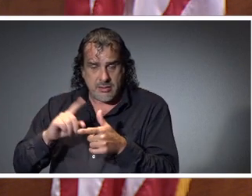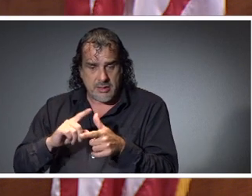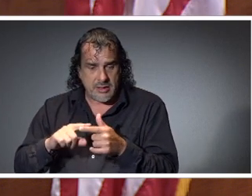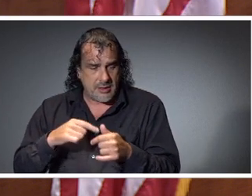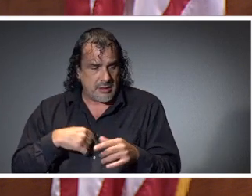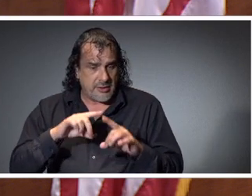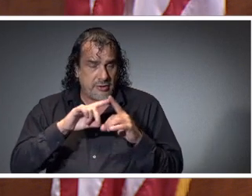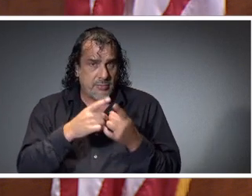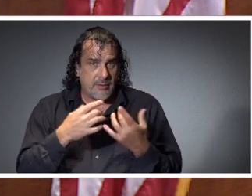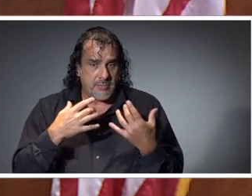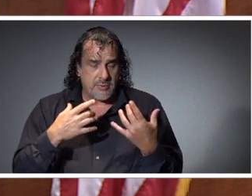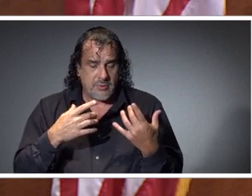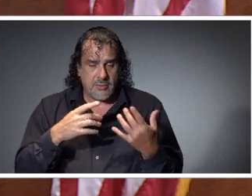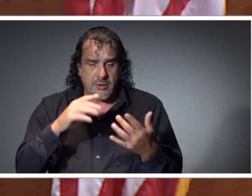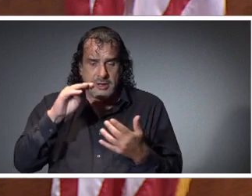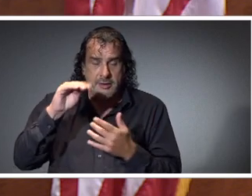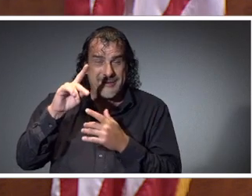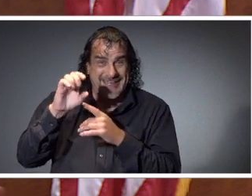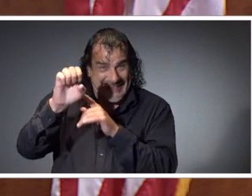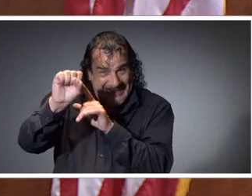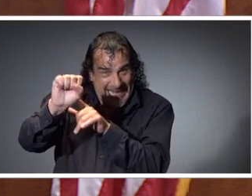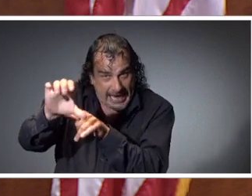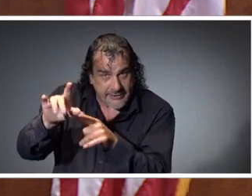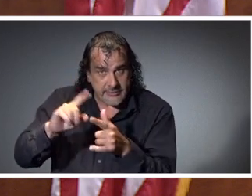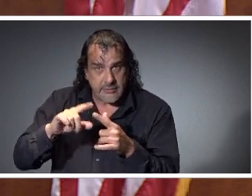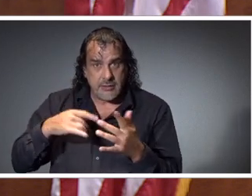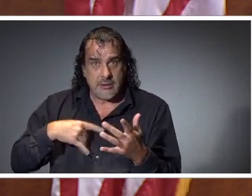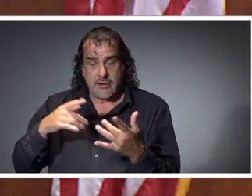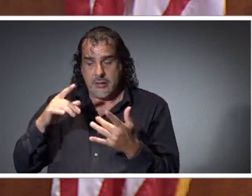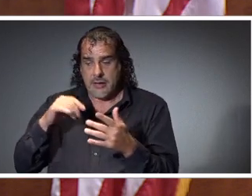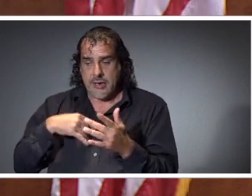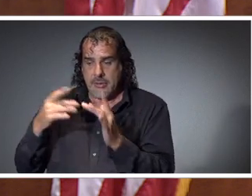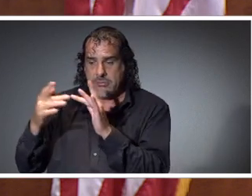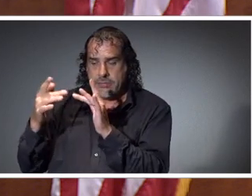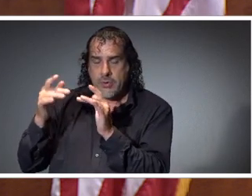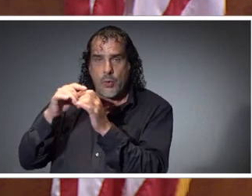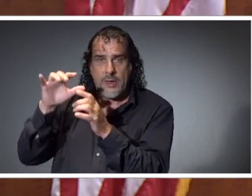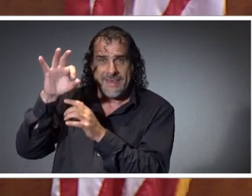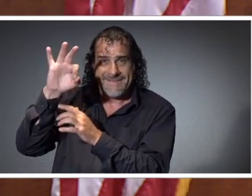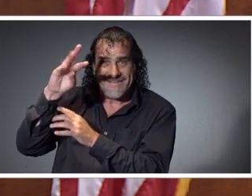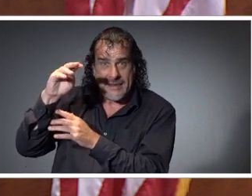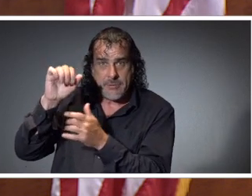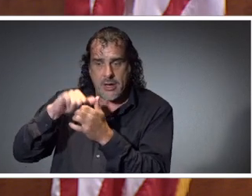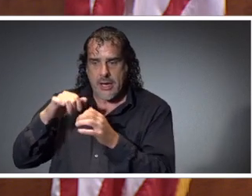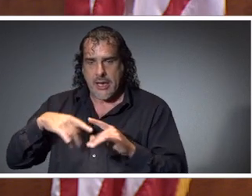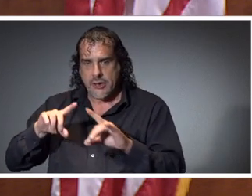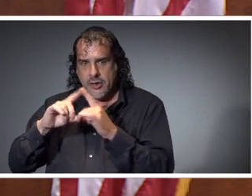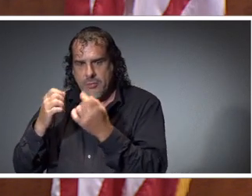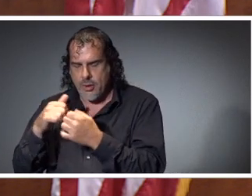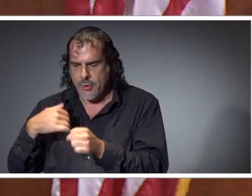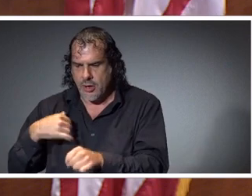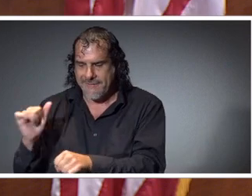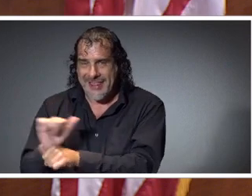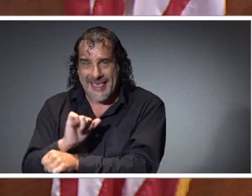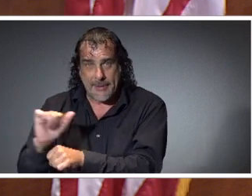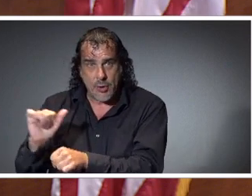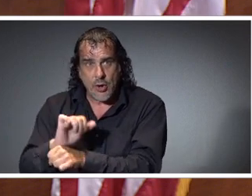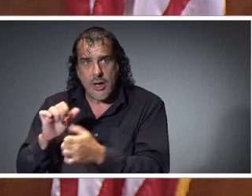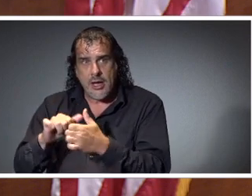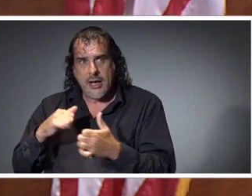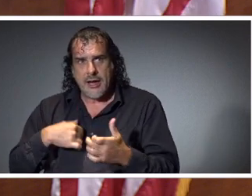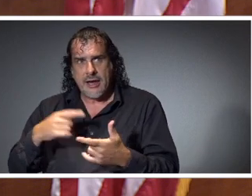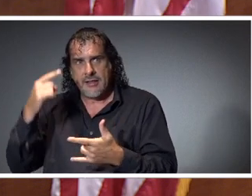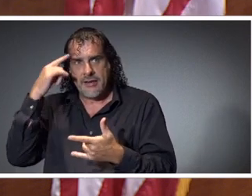the Mississippi Department of Employment Security have been in touch with both FEMA and the Department of Labor. And I would anticipate that we will have an announcement as